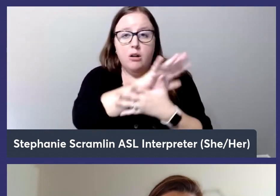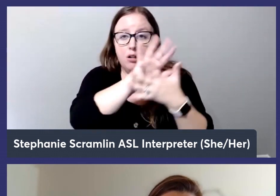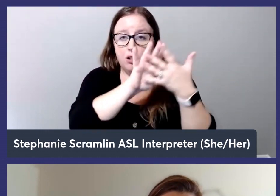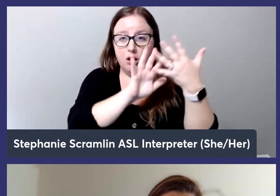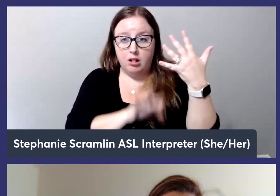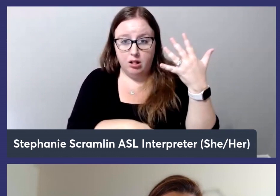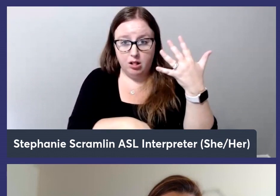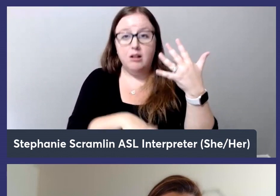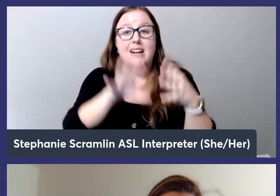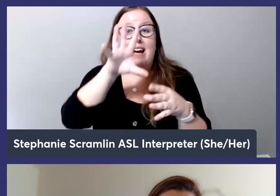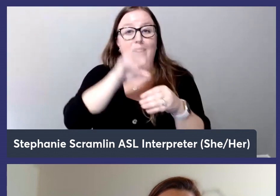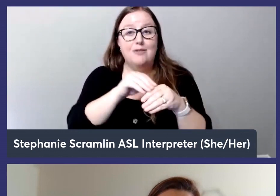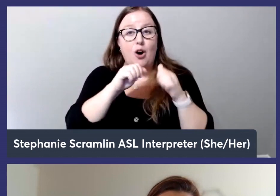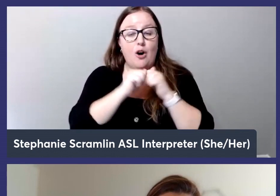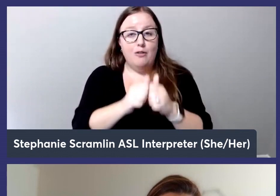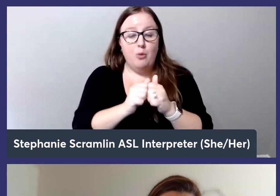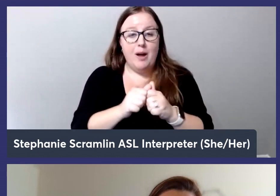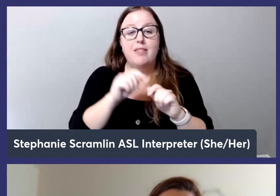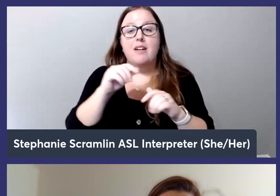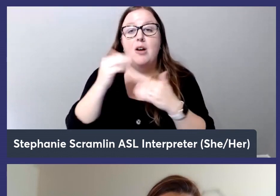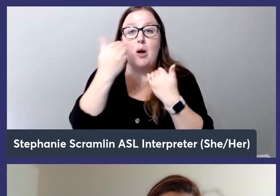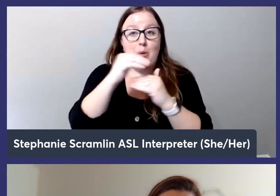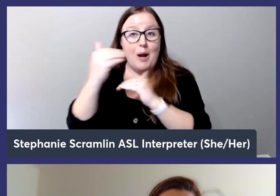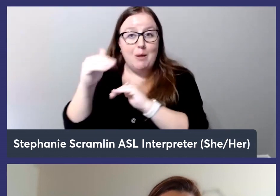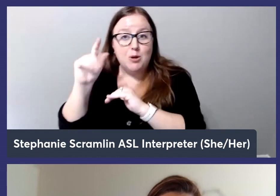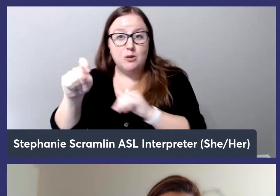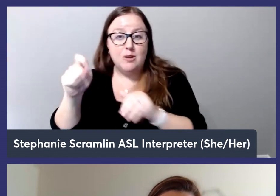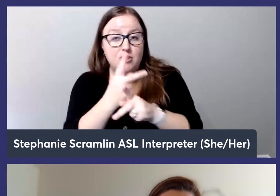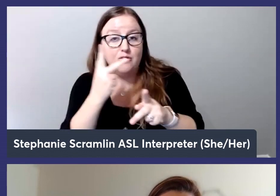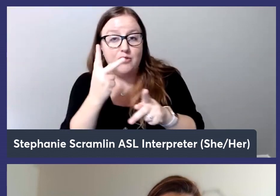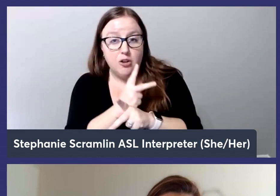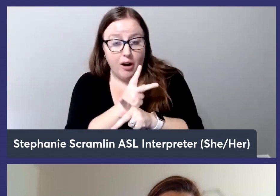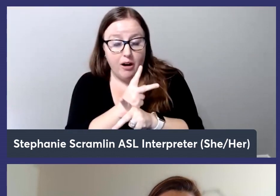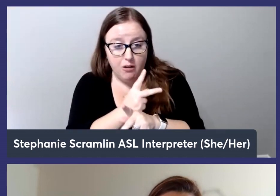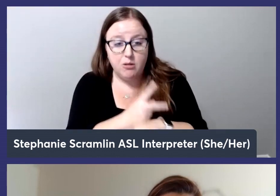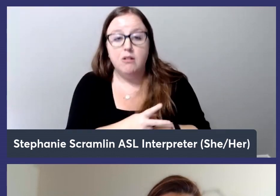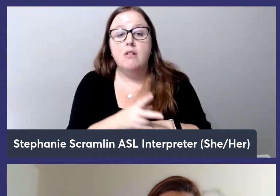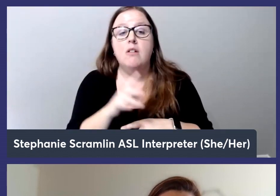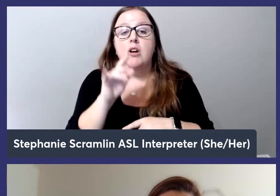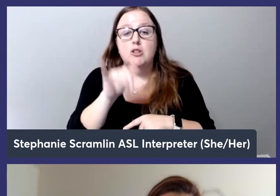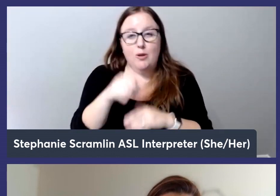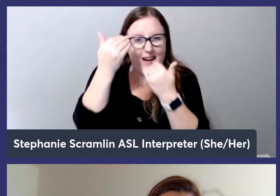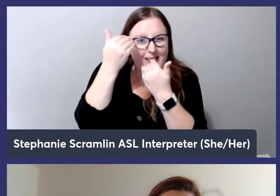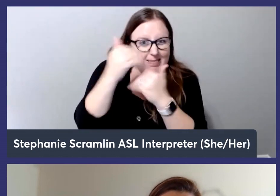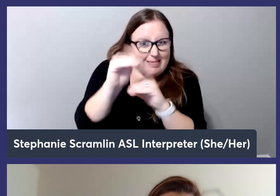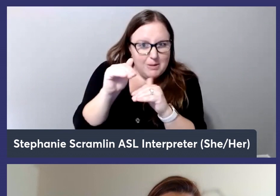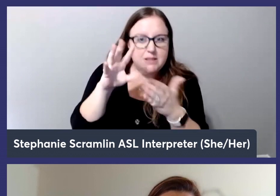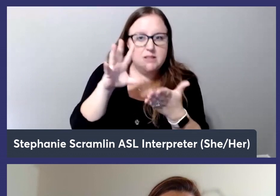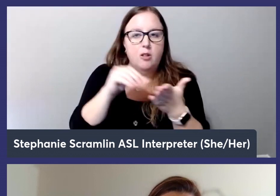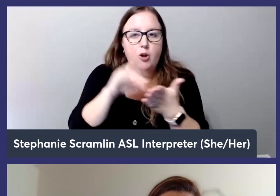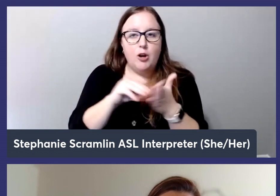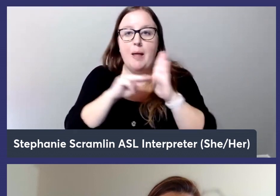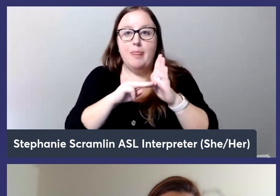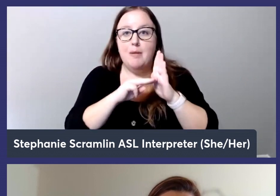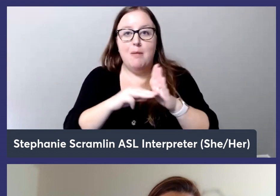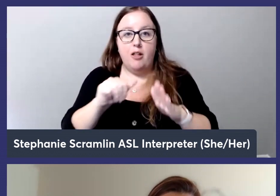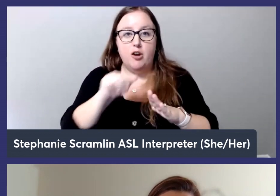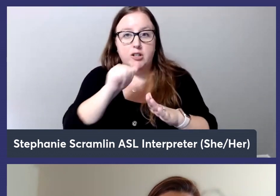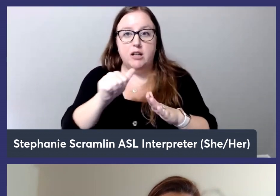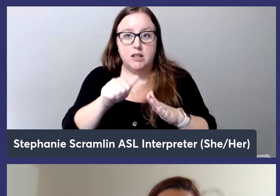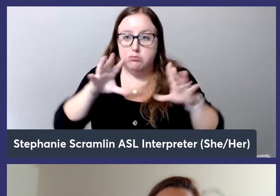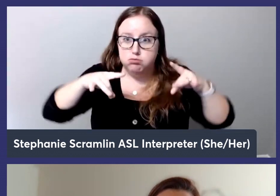part of the hyperparameters that you need to figure out. And those constrain the learning so that the model doesn't overfit or